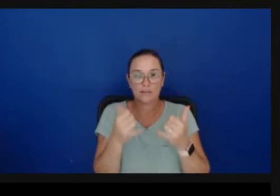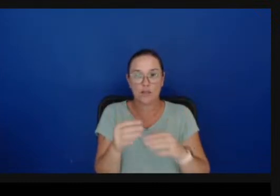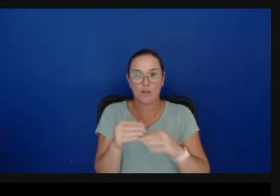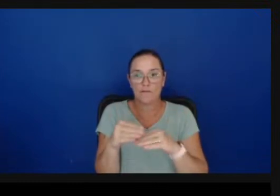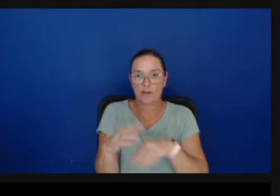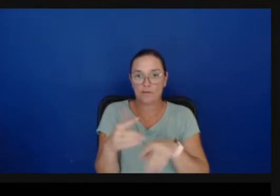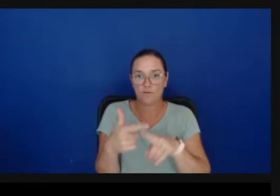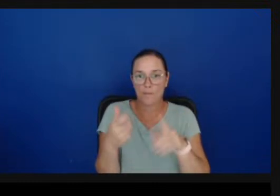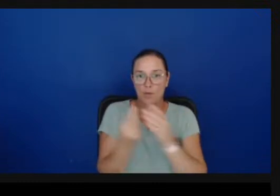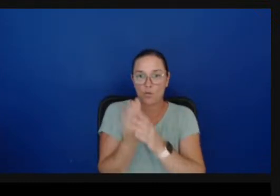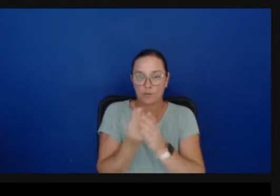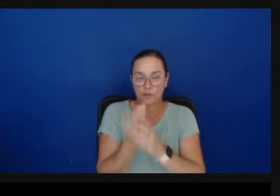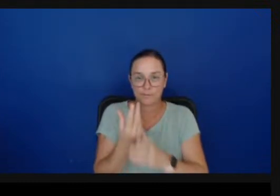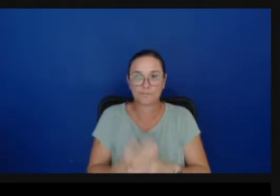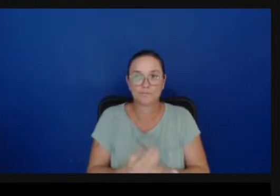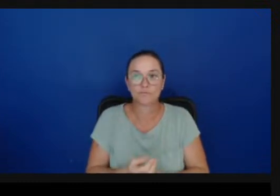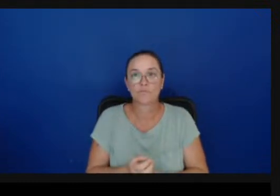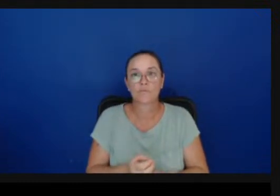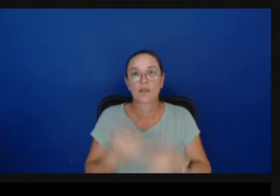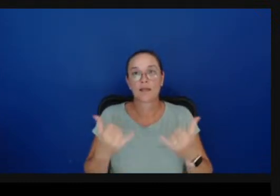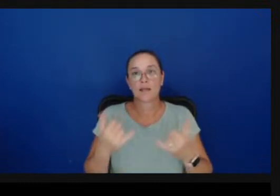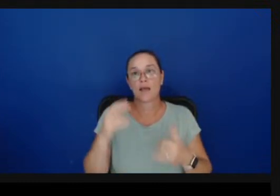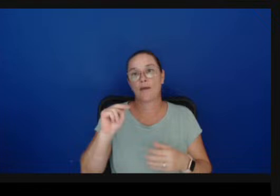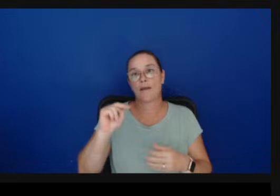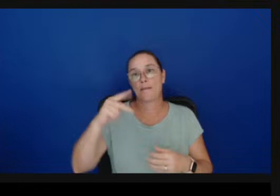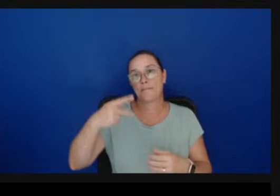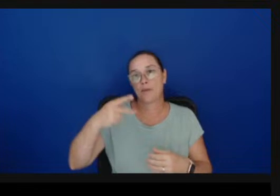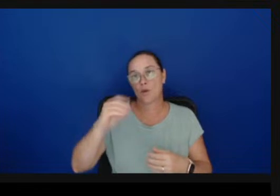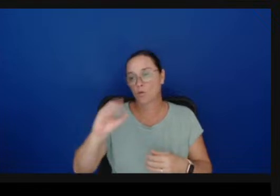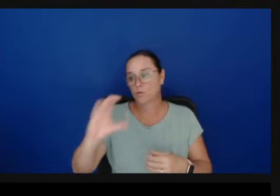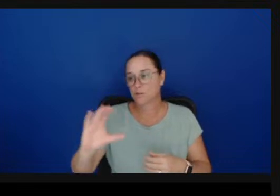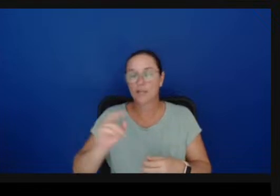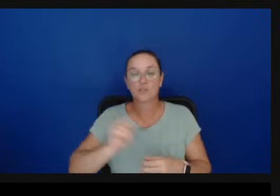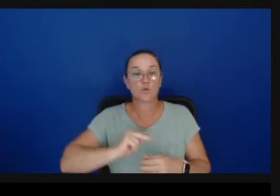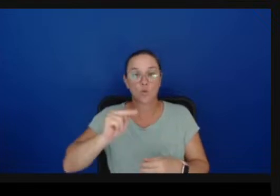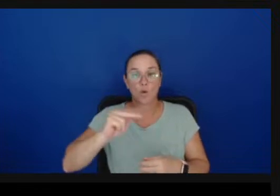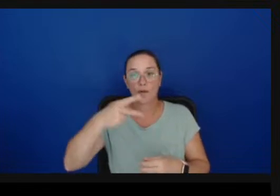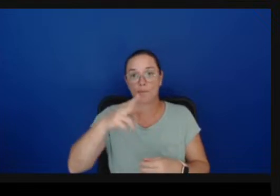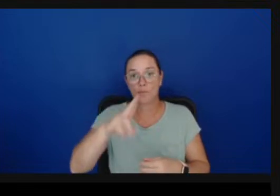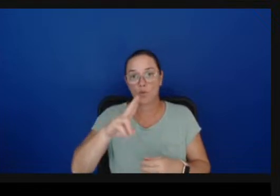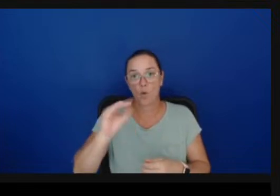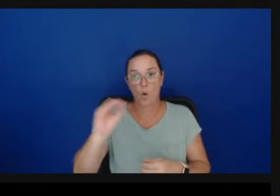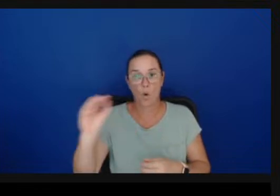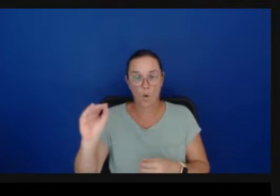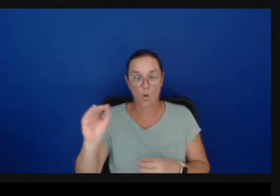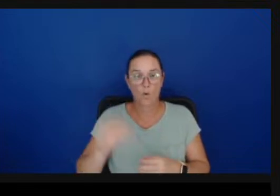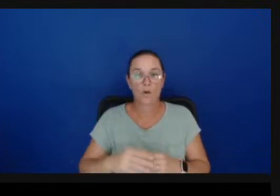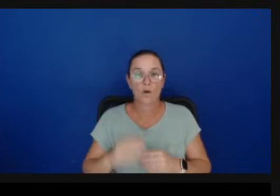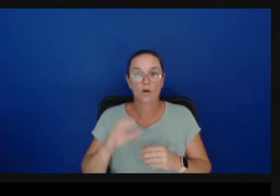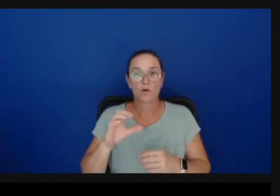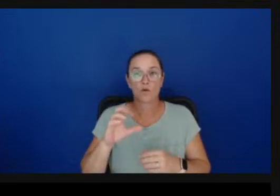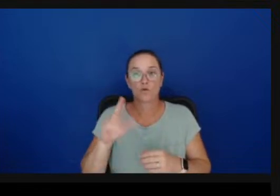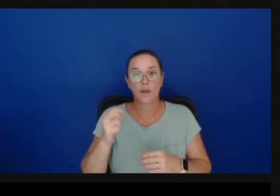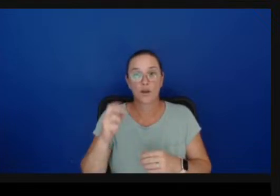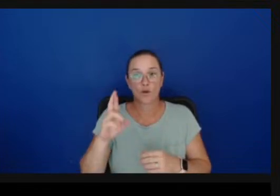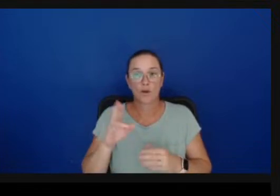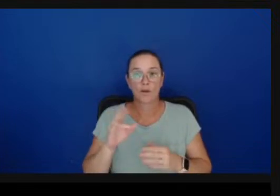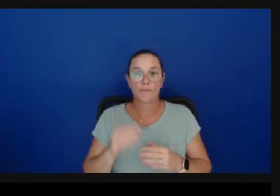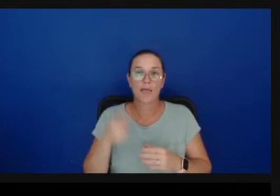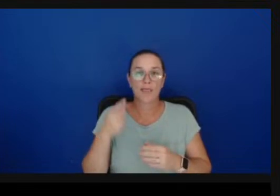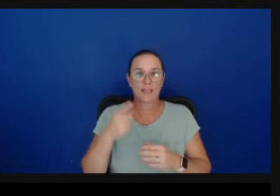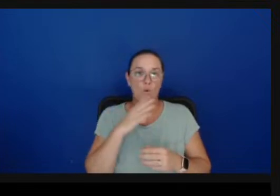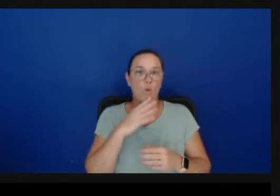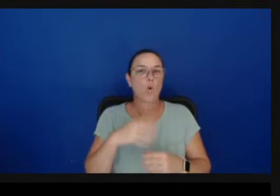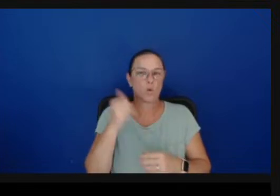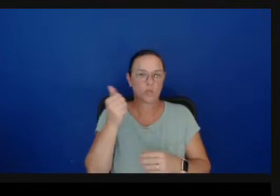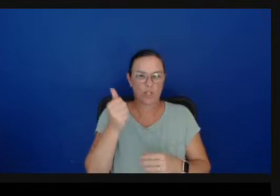Continuing on to NPOC, North Pu'u'o Crater. This one is one of the ones that has this problem of being an older station.